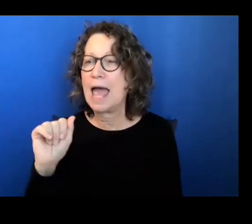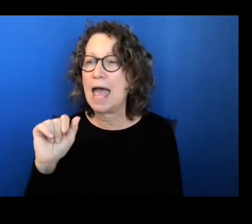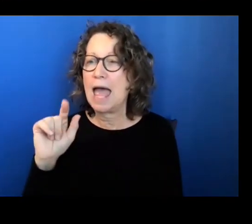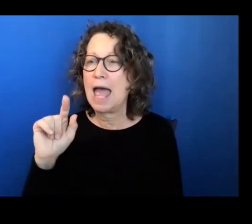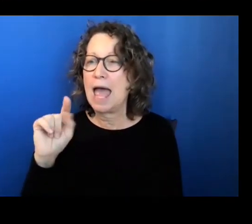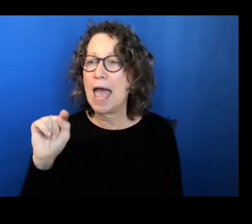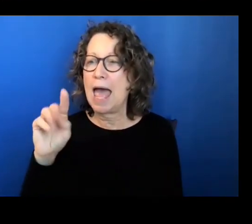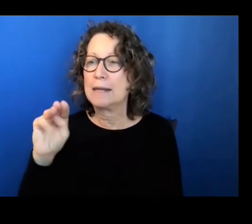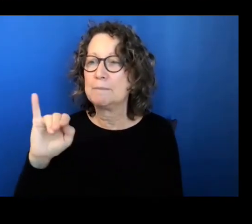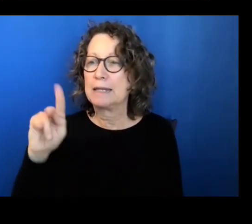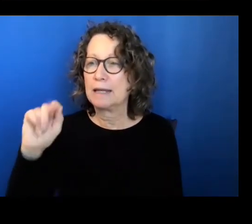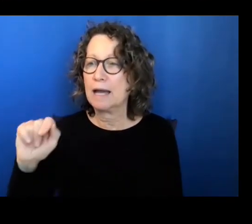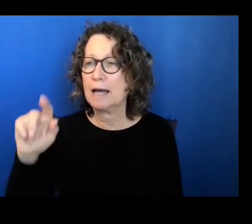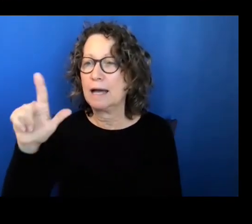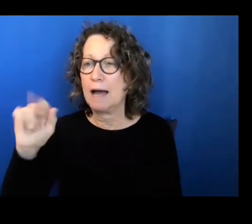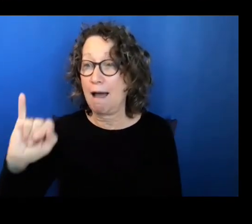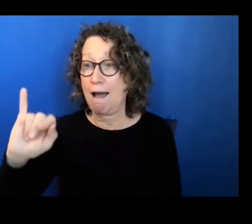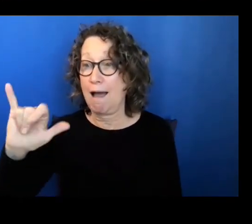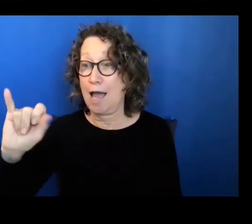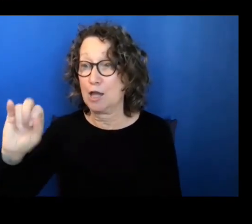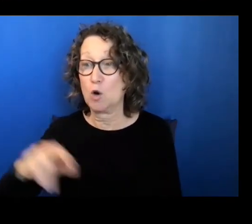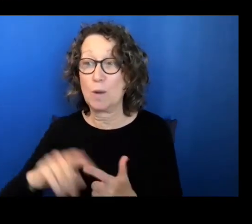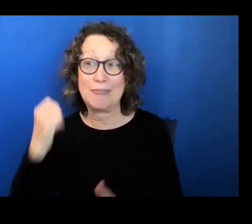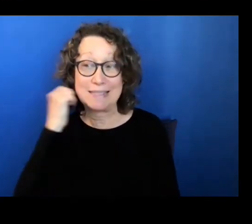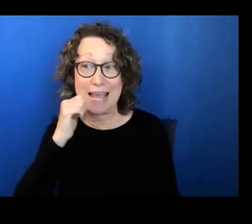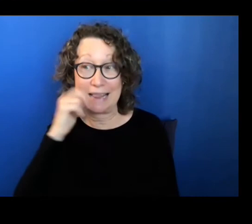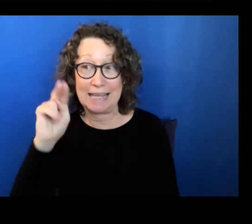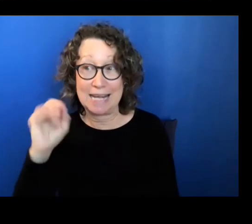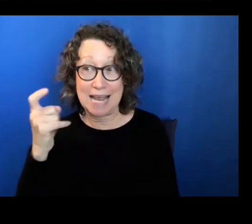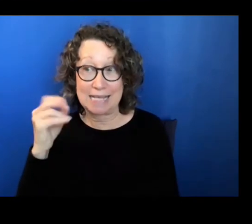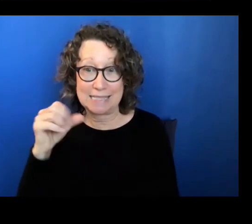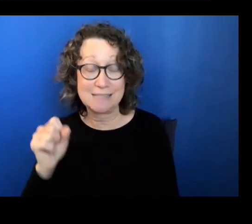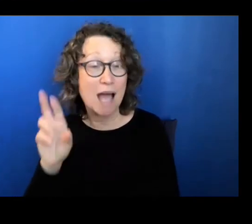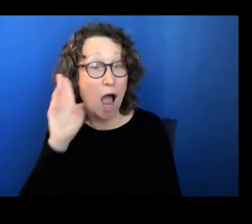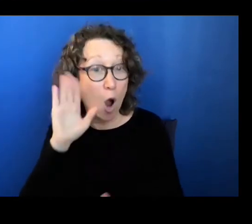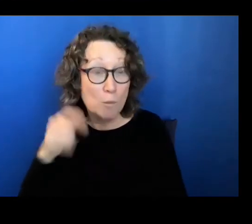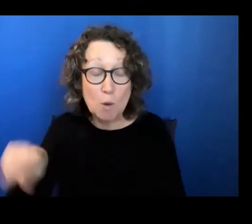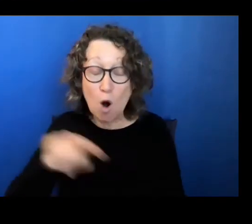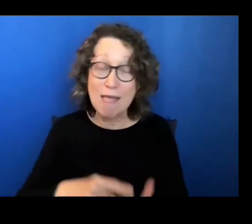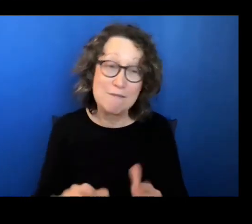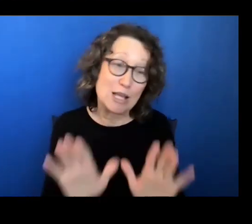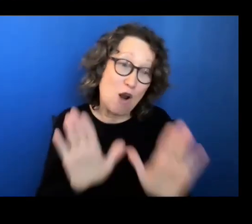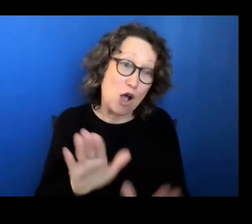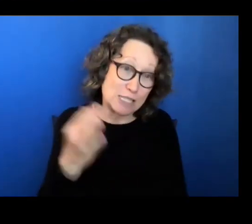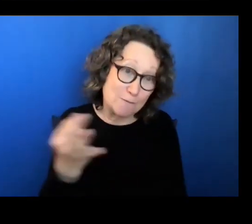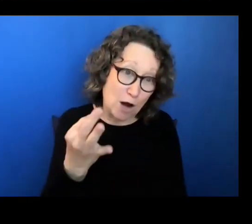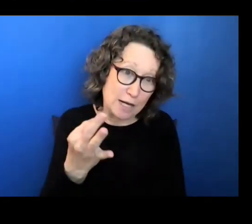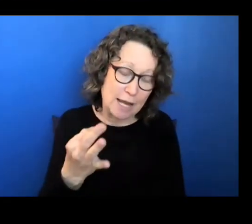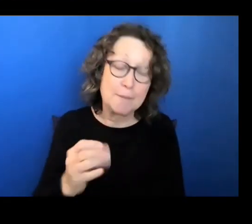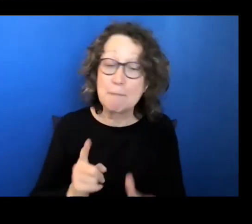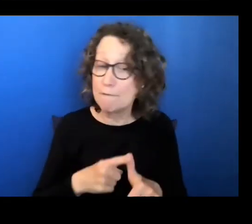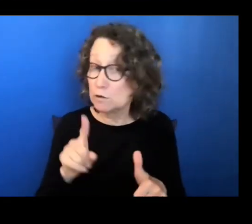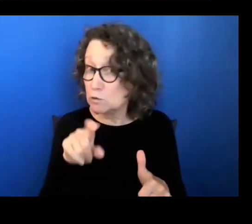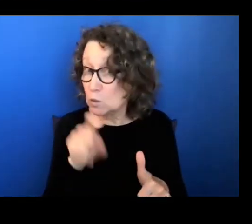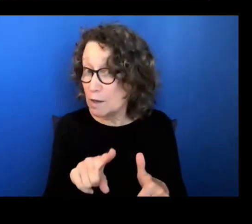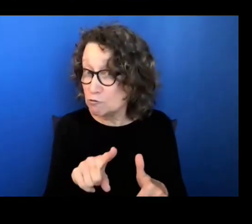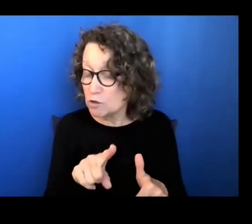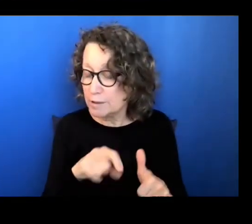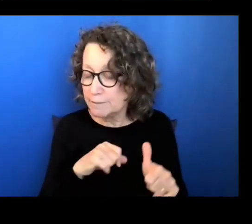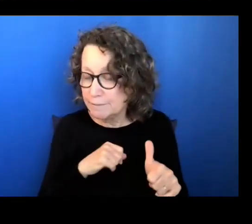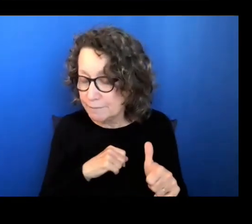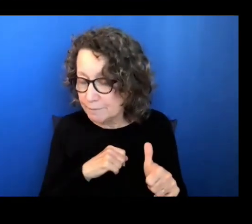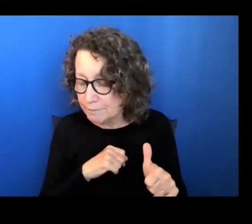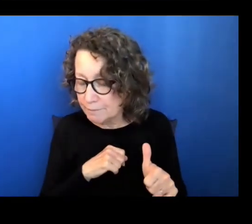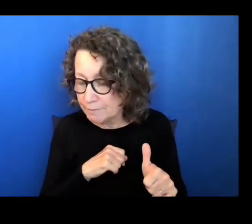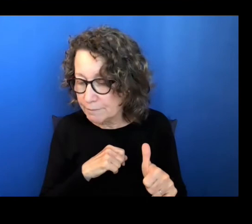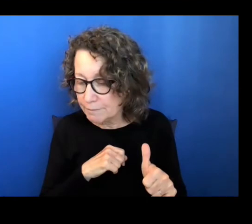the Daily Nexus. I hope everyone's having an awesome Friday. My first question